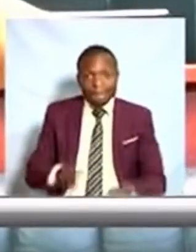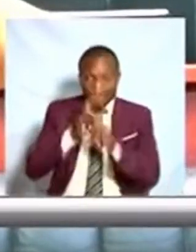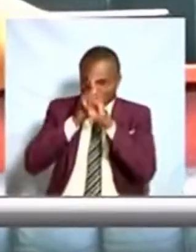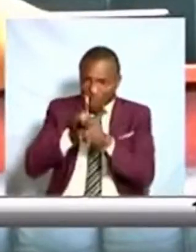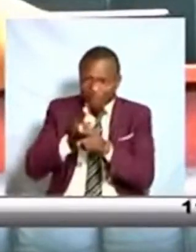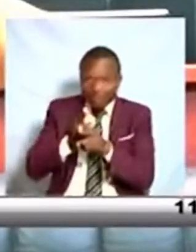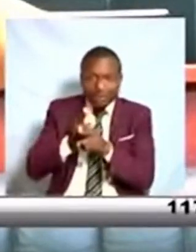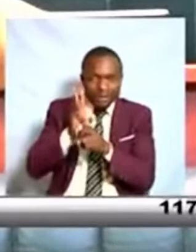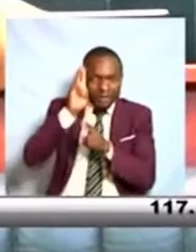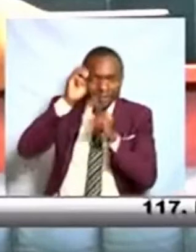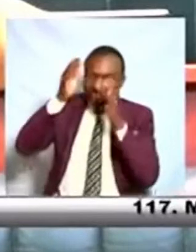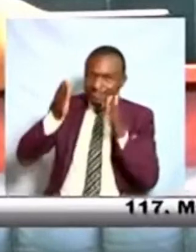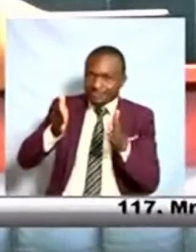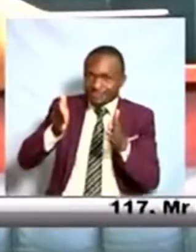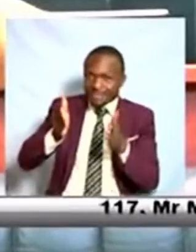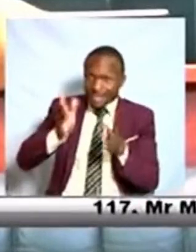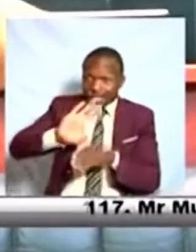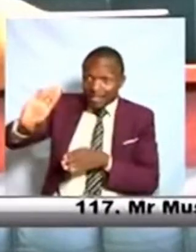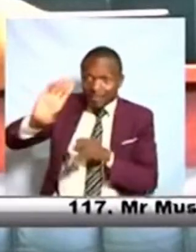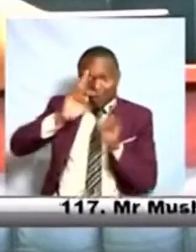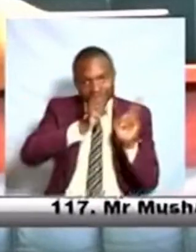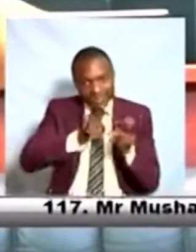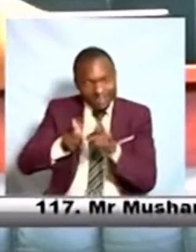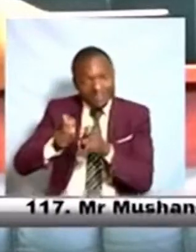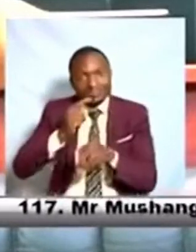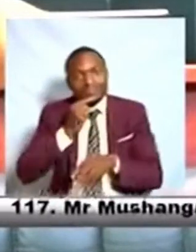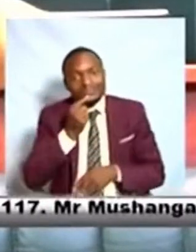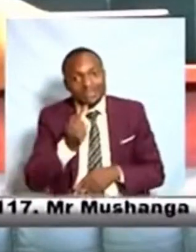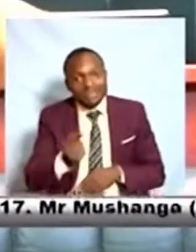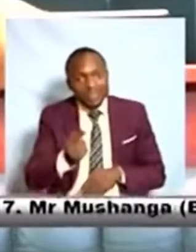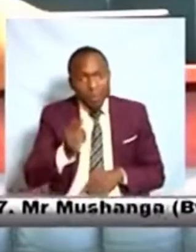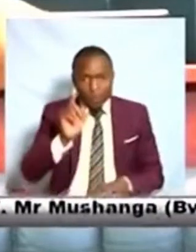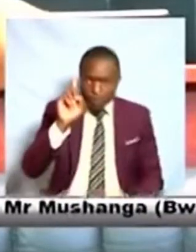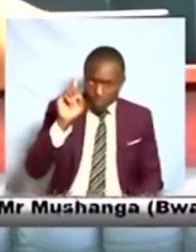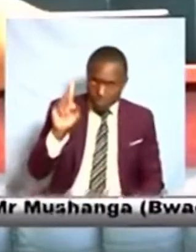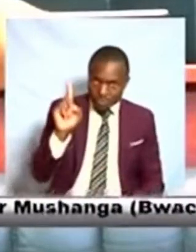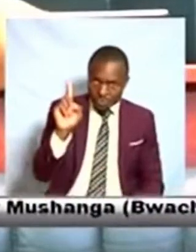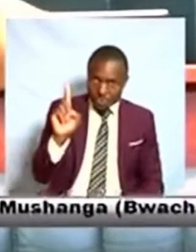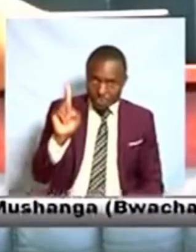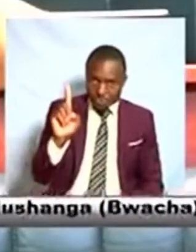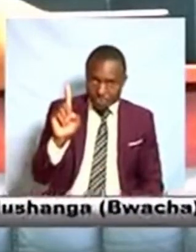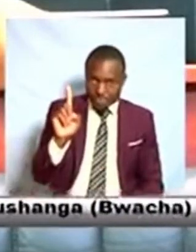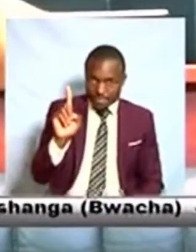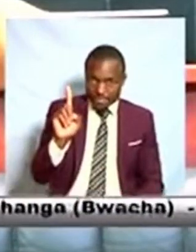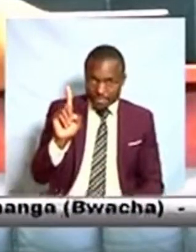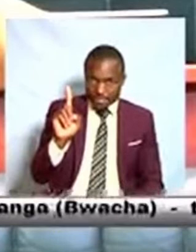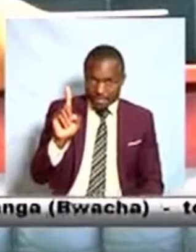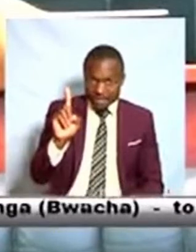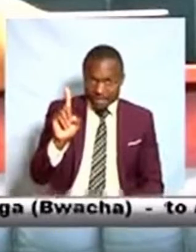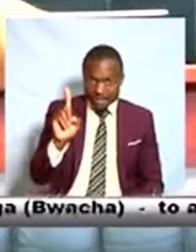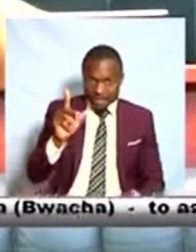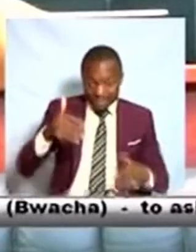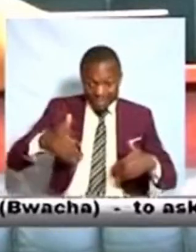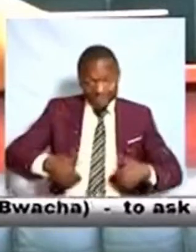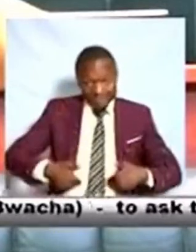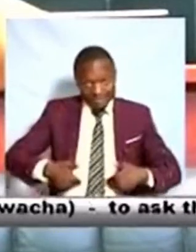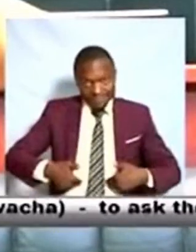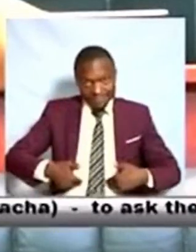Honorable Minister, in your response, you have stated that one of the interns